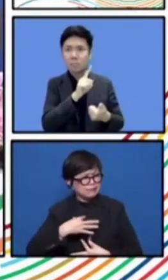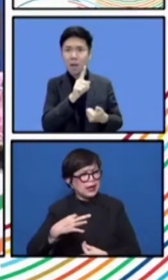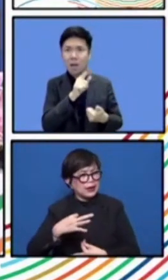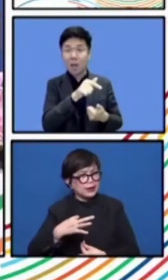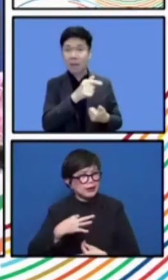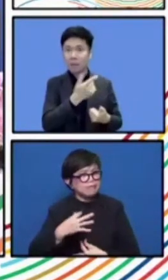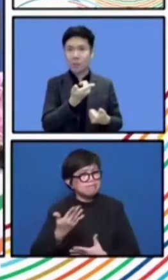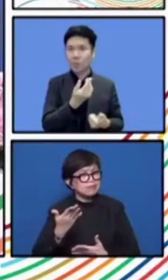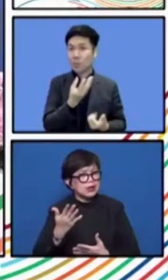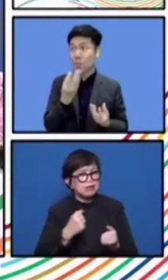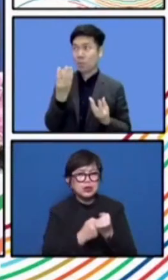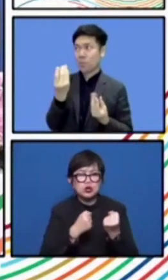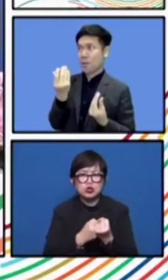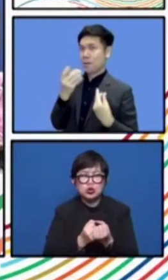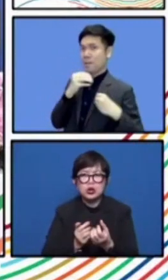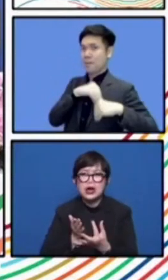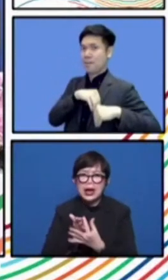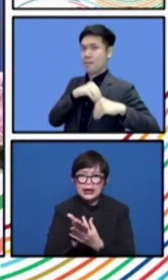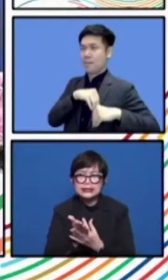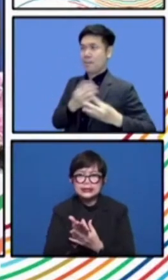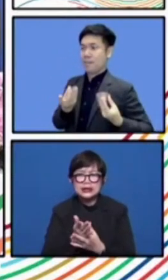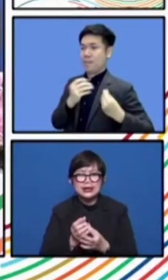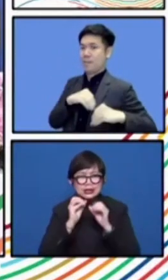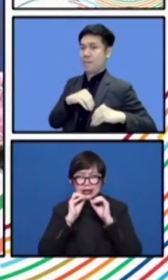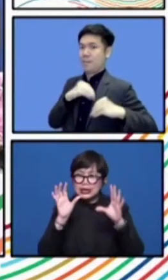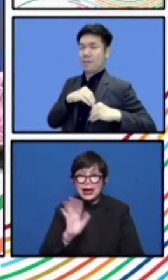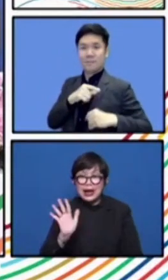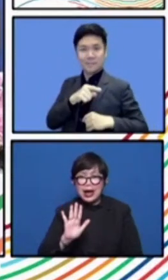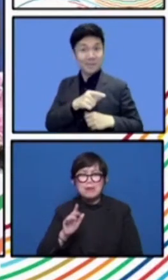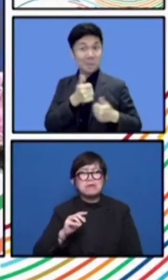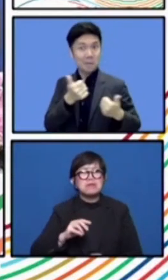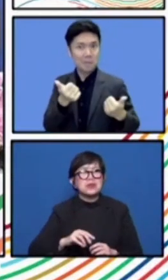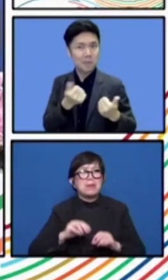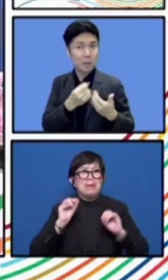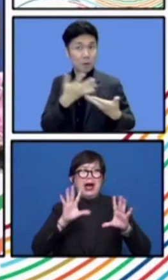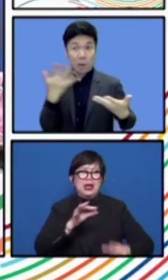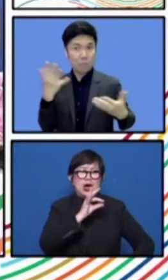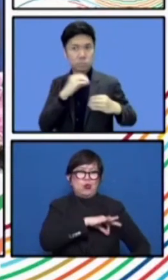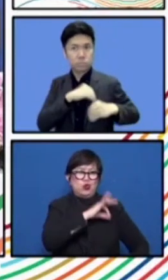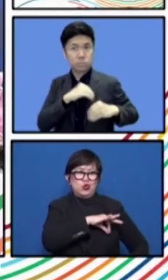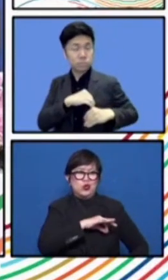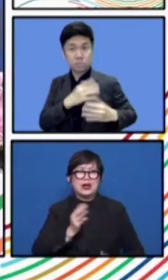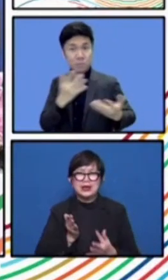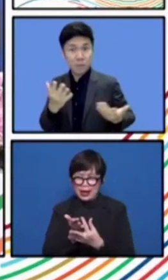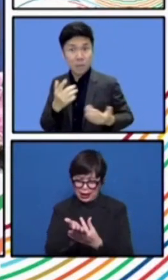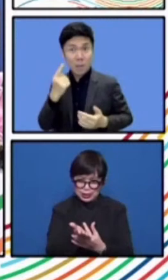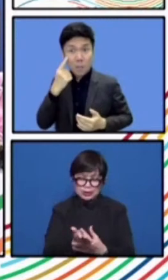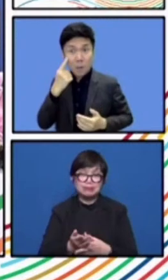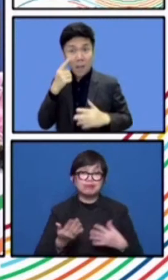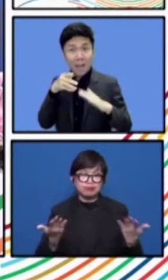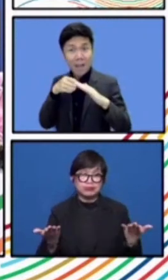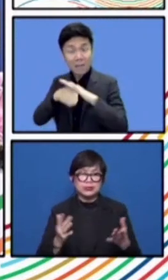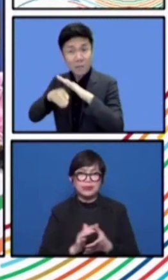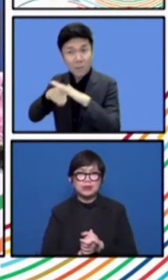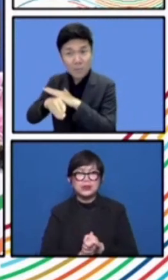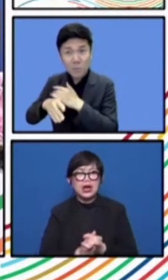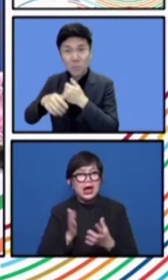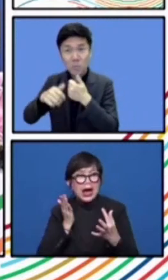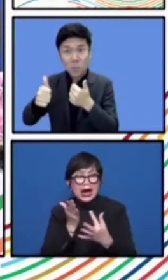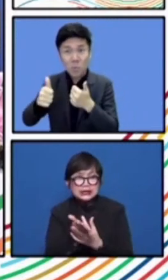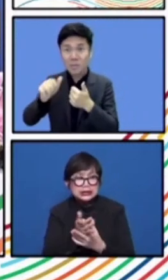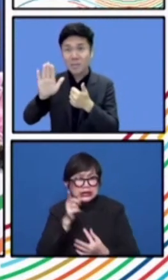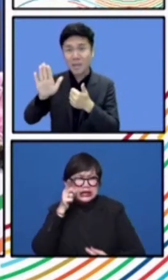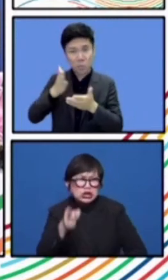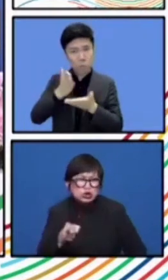accessibility because they were conditioned accessibility is not only good because it's a human rights